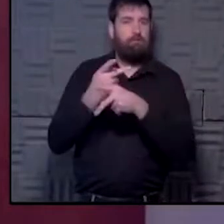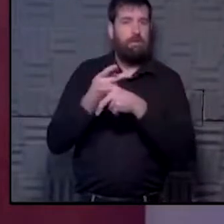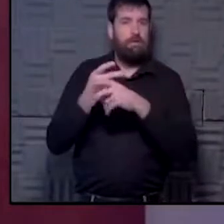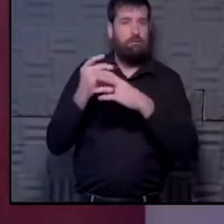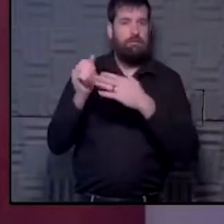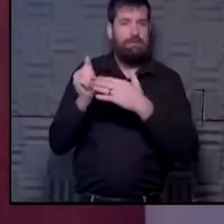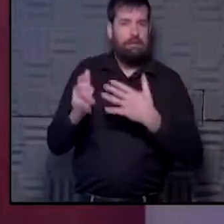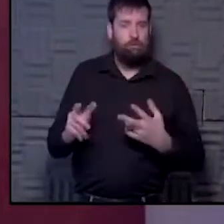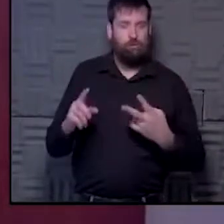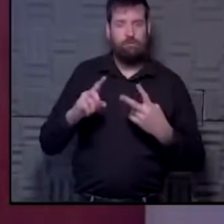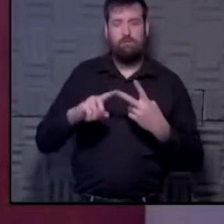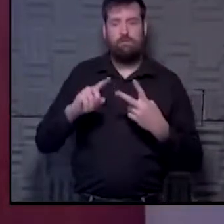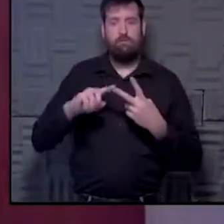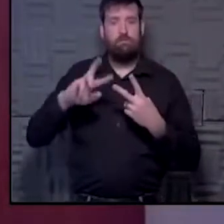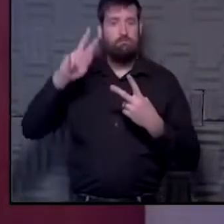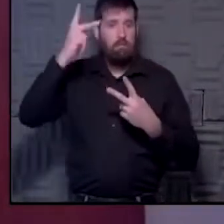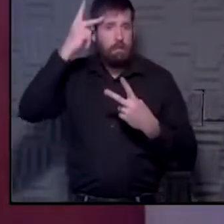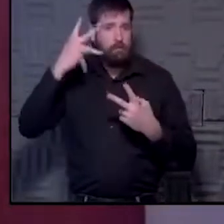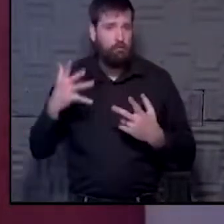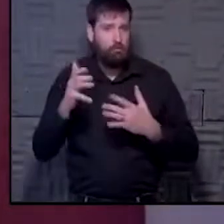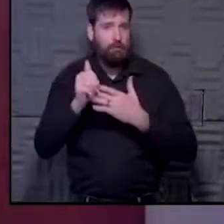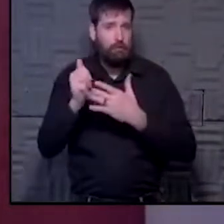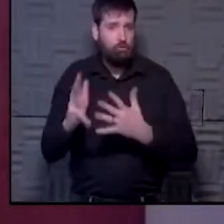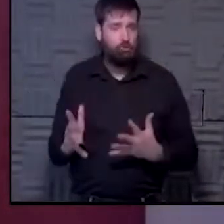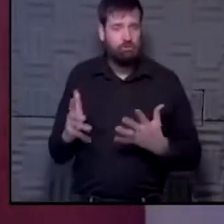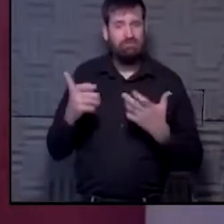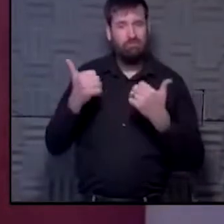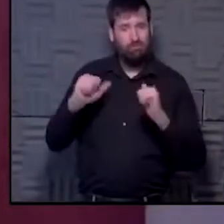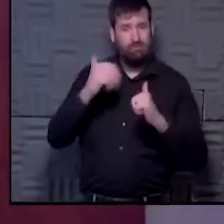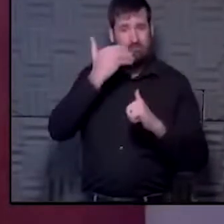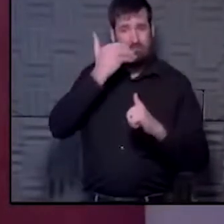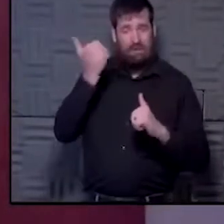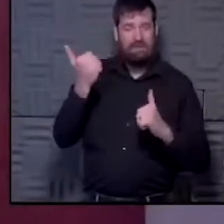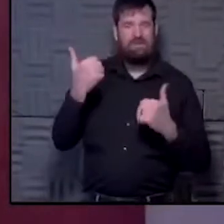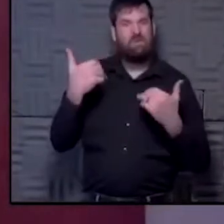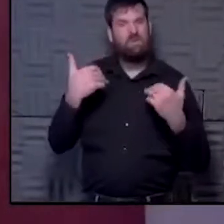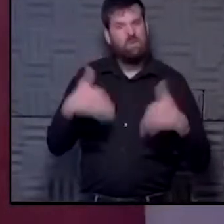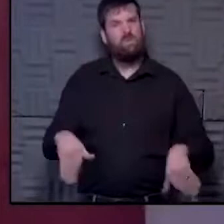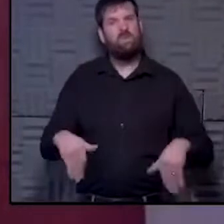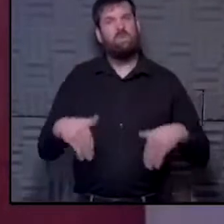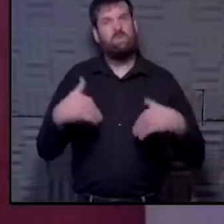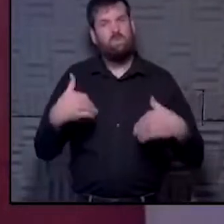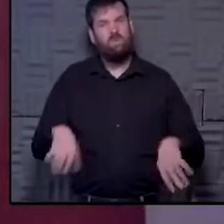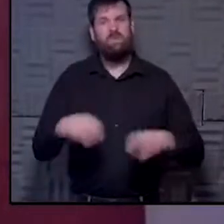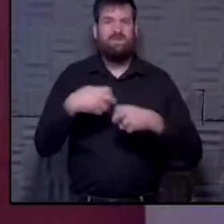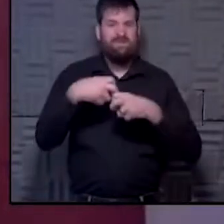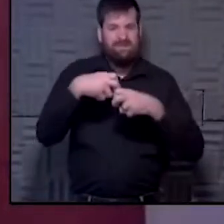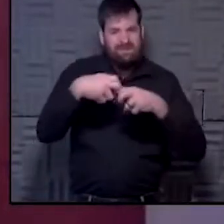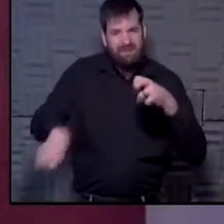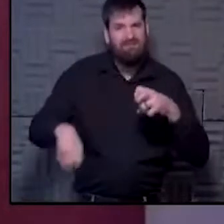political leaders too, who are doing the best they can under really, really difficult circumstances.